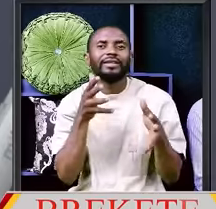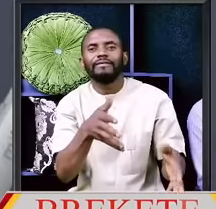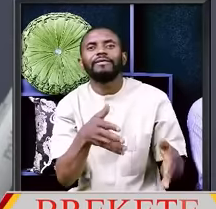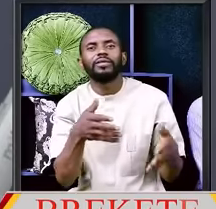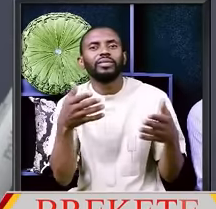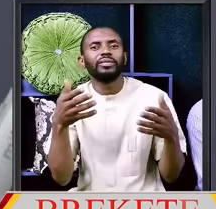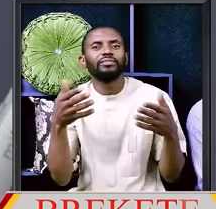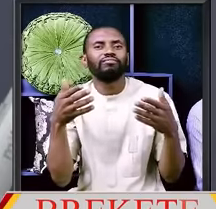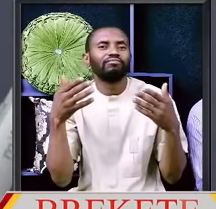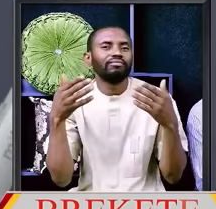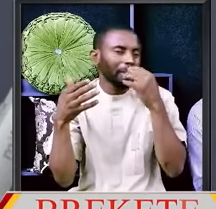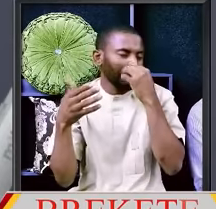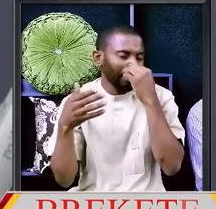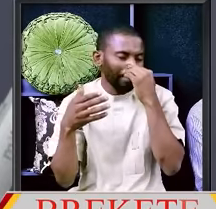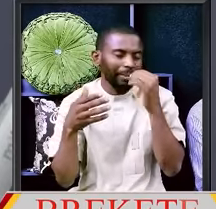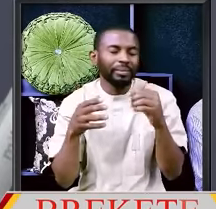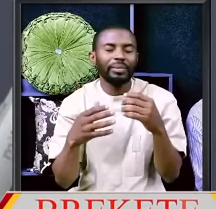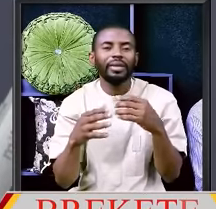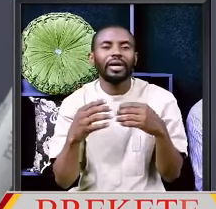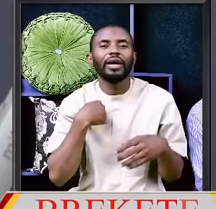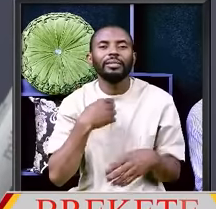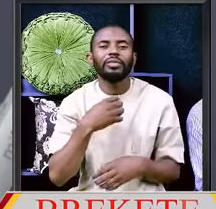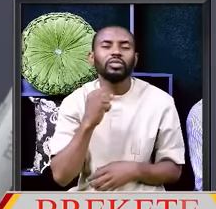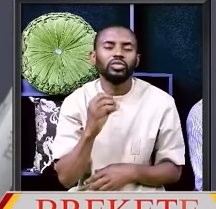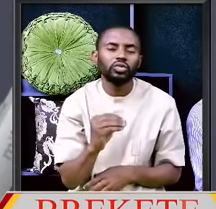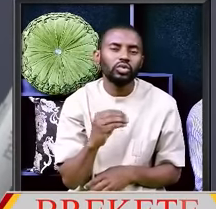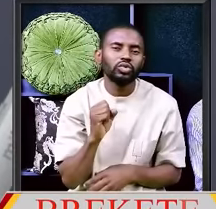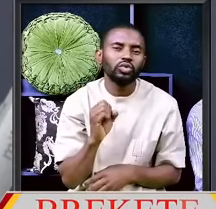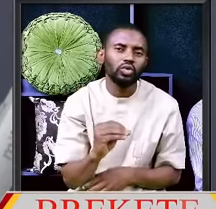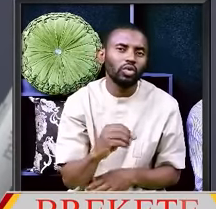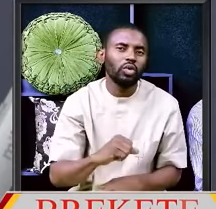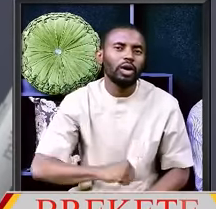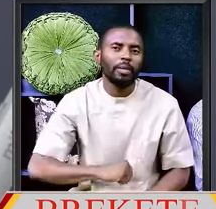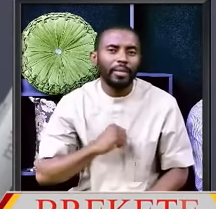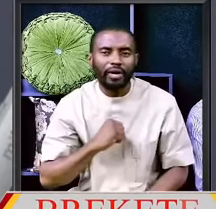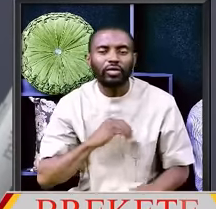guys. I am so proud